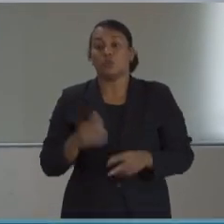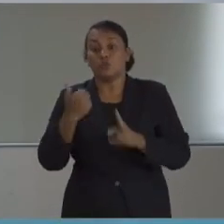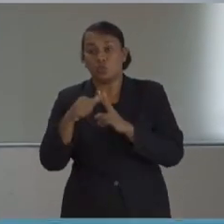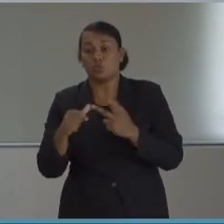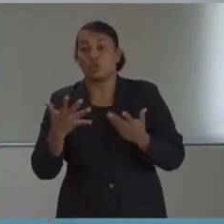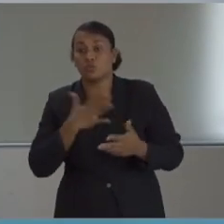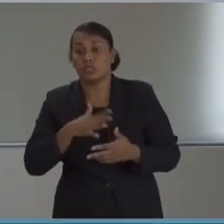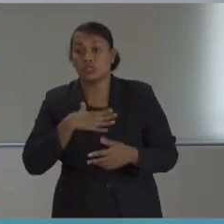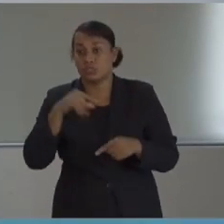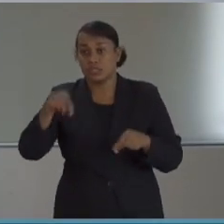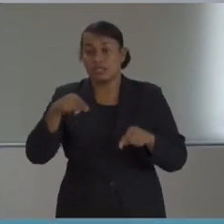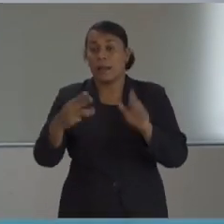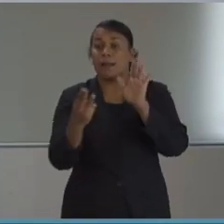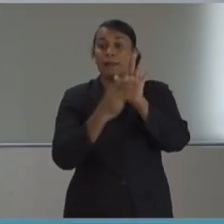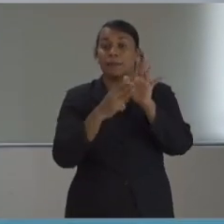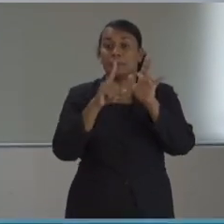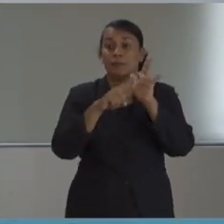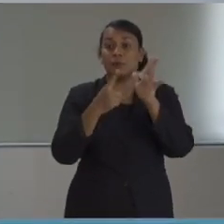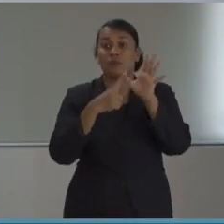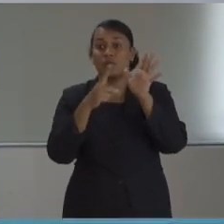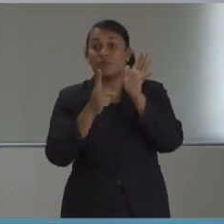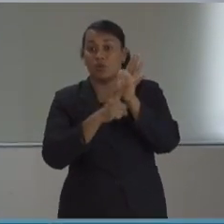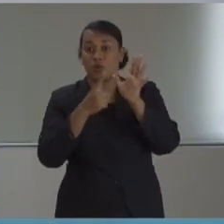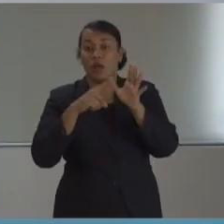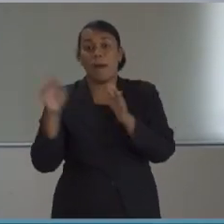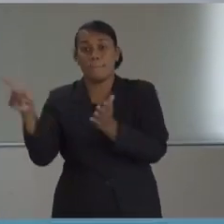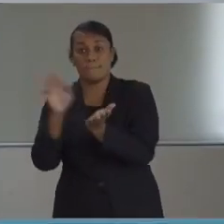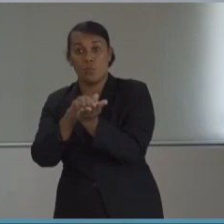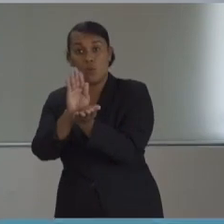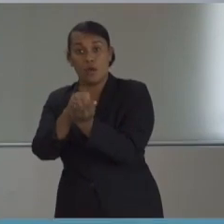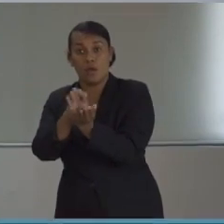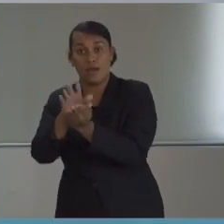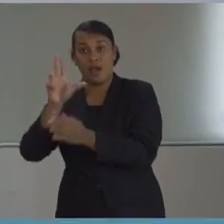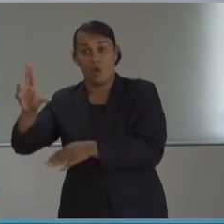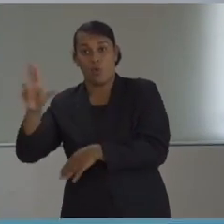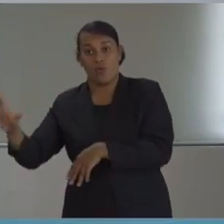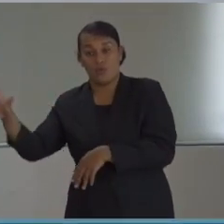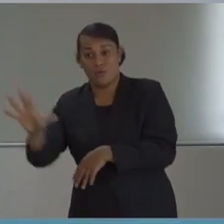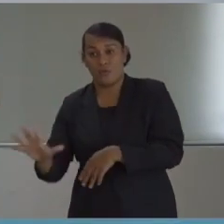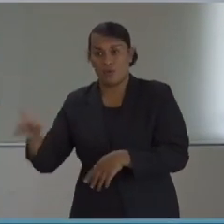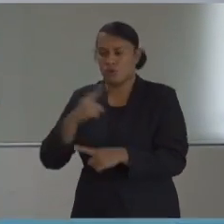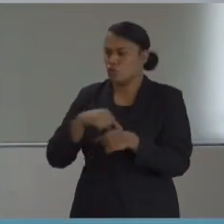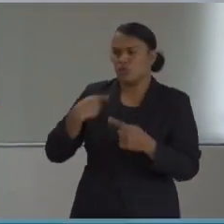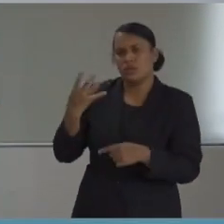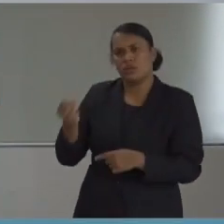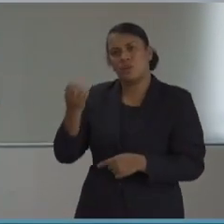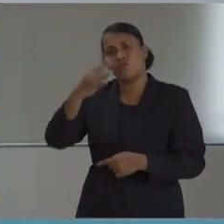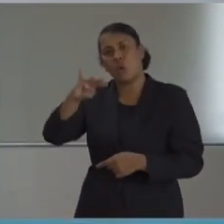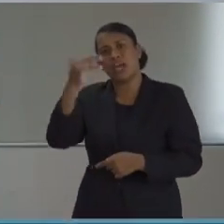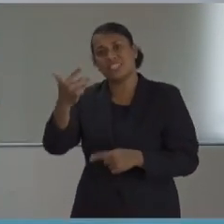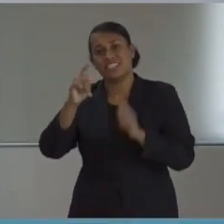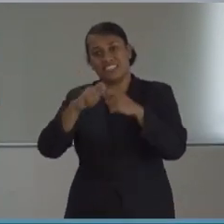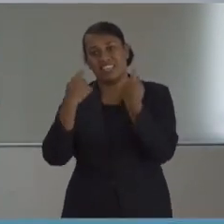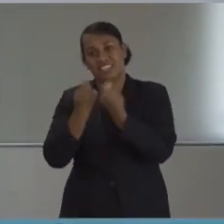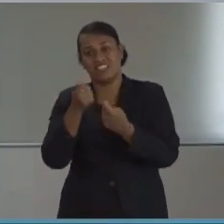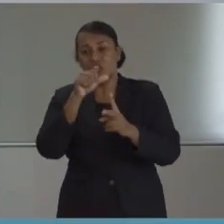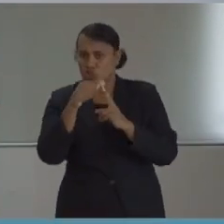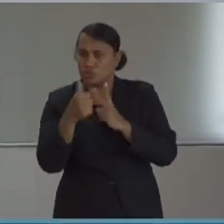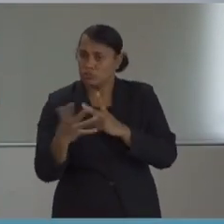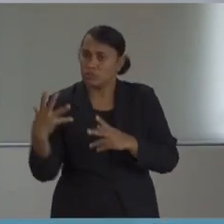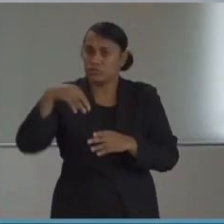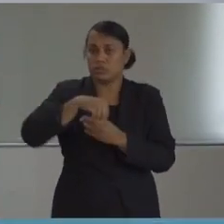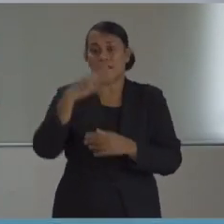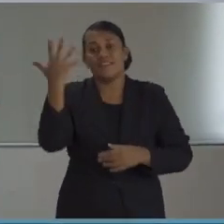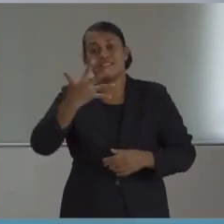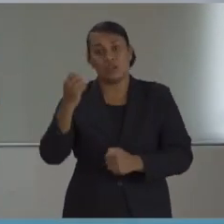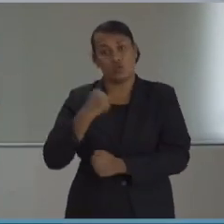as well. In terms of number of personnel, we are looking at 49 as well, 15 from the Republic of